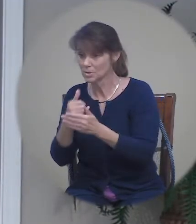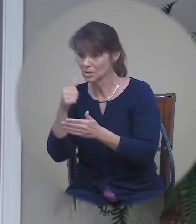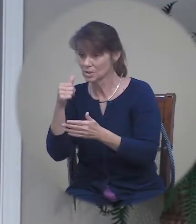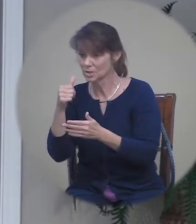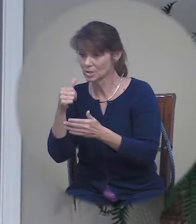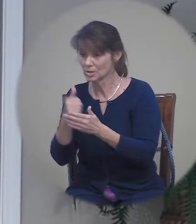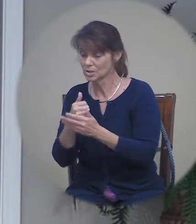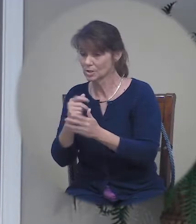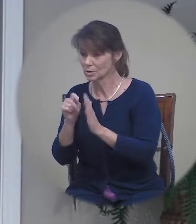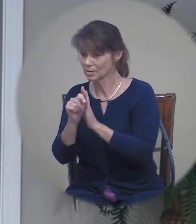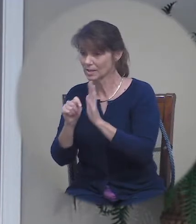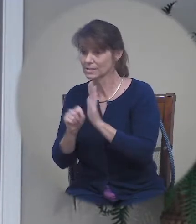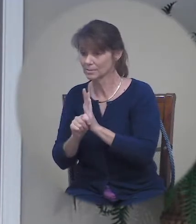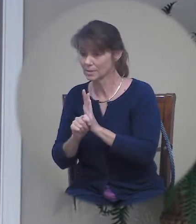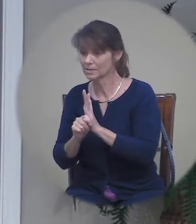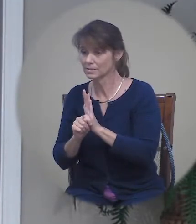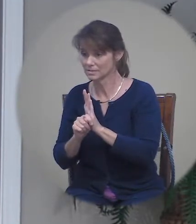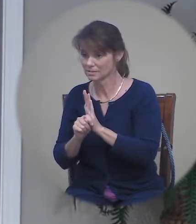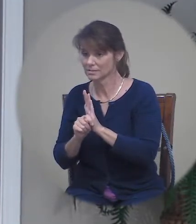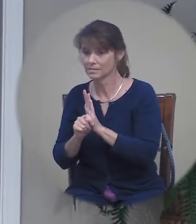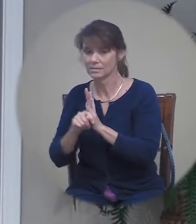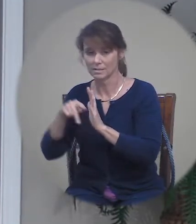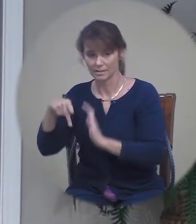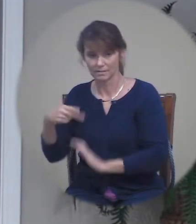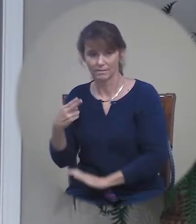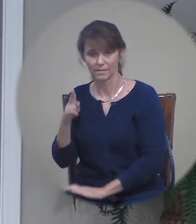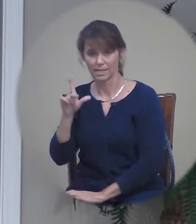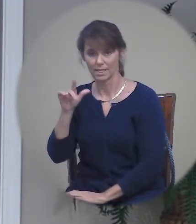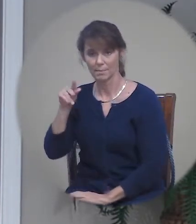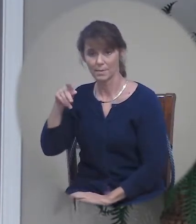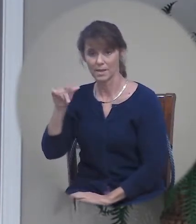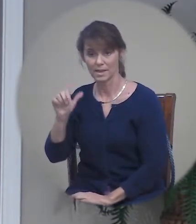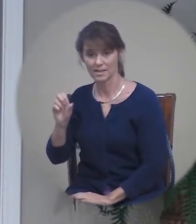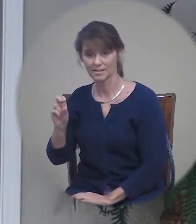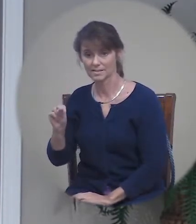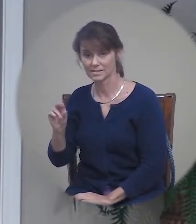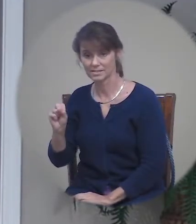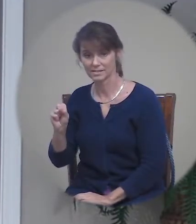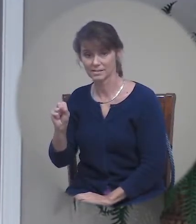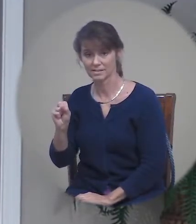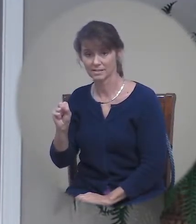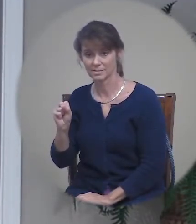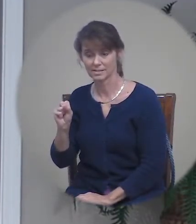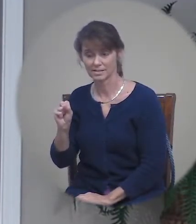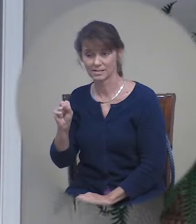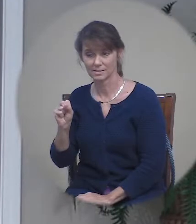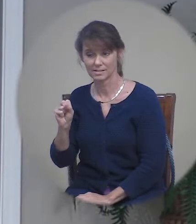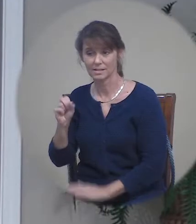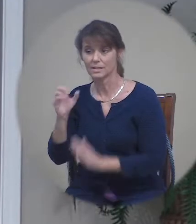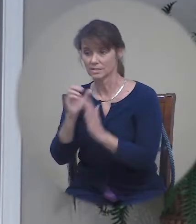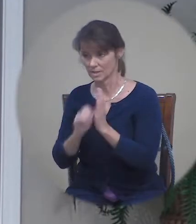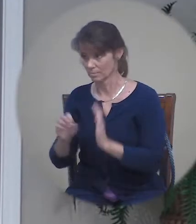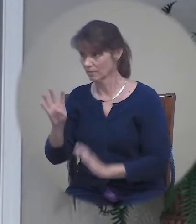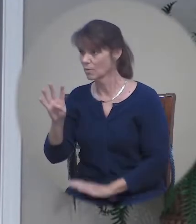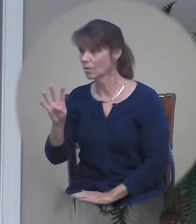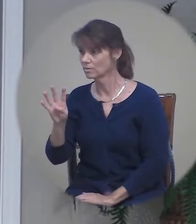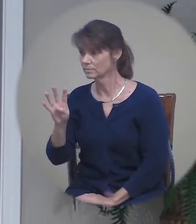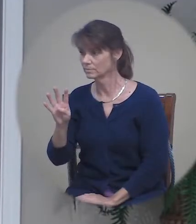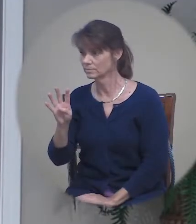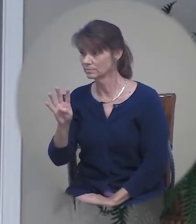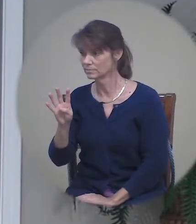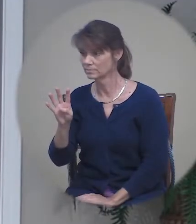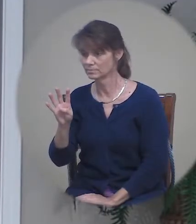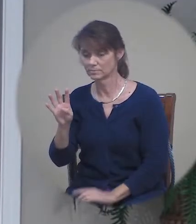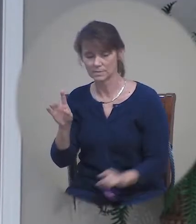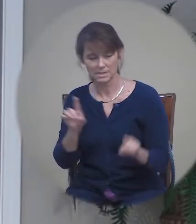just read from Philippians. Think of any verses in Philippians this sounds a lot like? Look over at Philippians chapter 4. I mean,